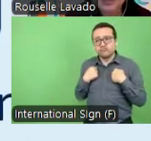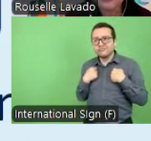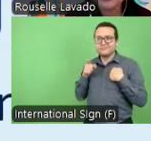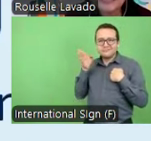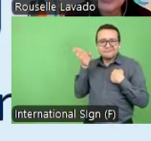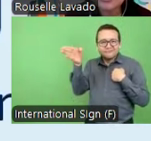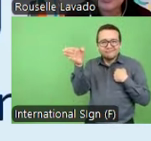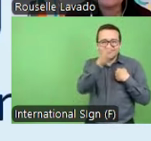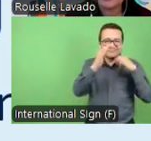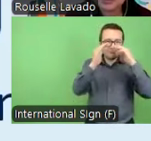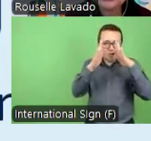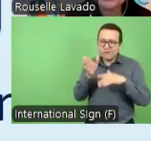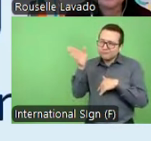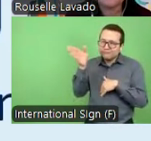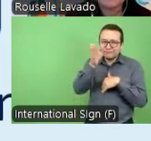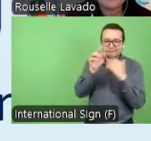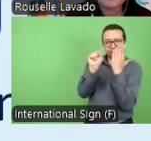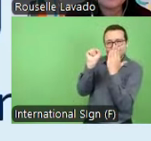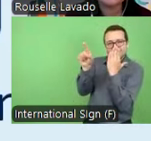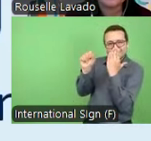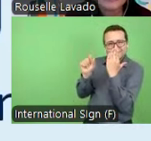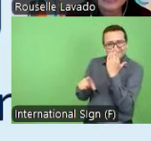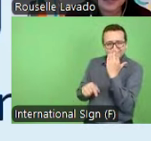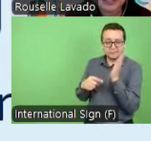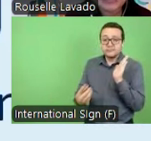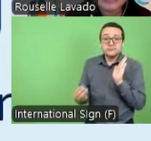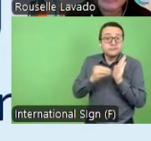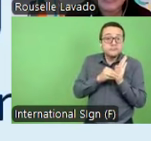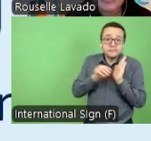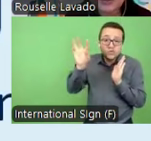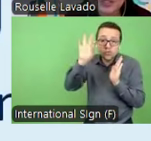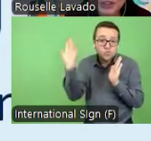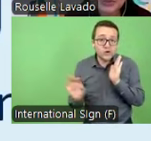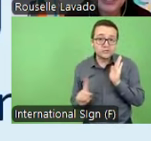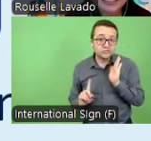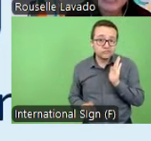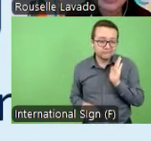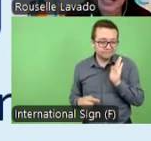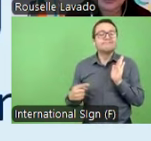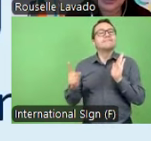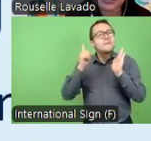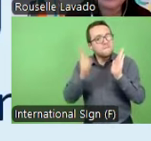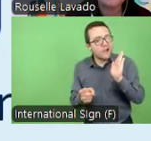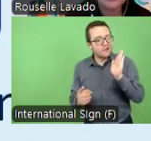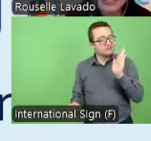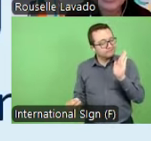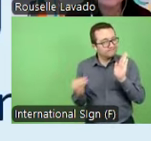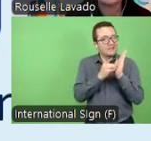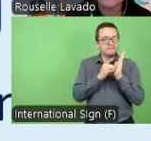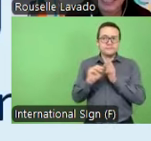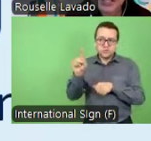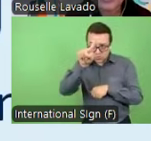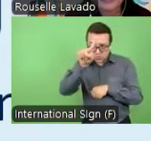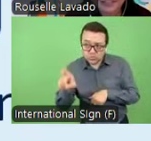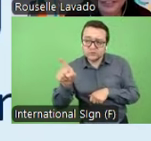mechanisms. We need to adopt tools to reflect people's real experiences and to ensure these are captured at both national and